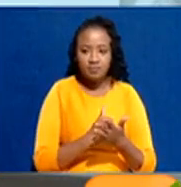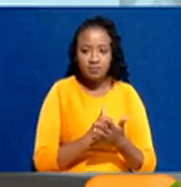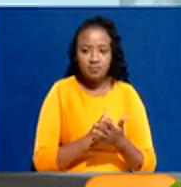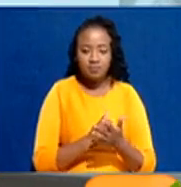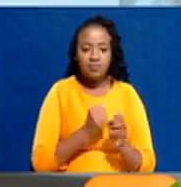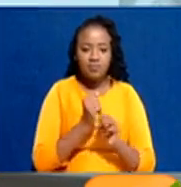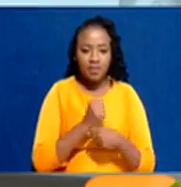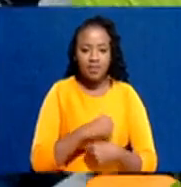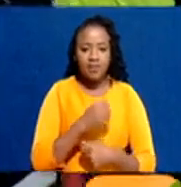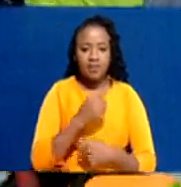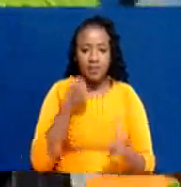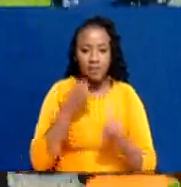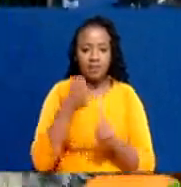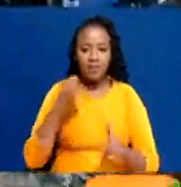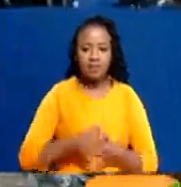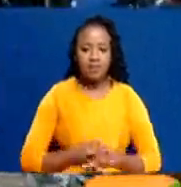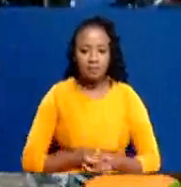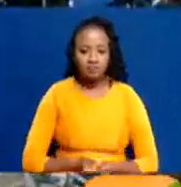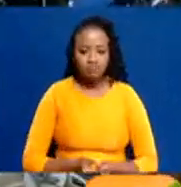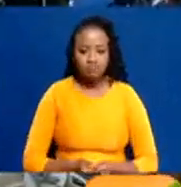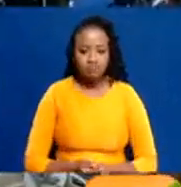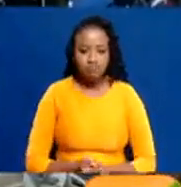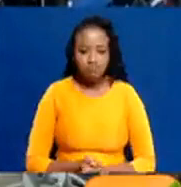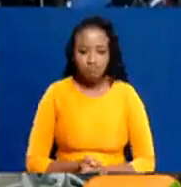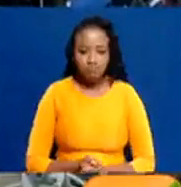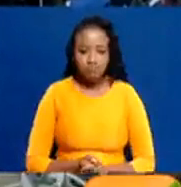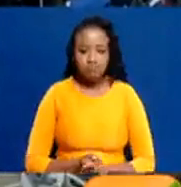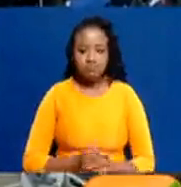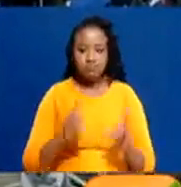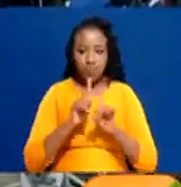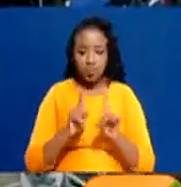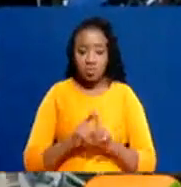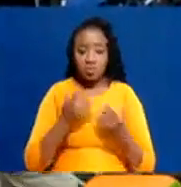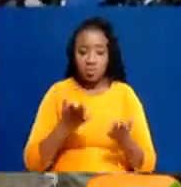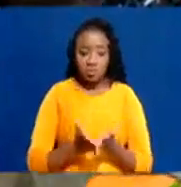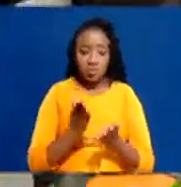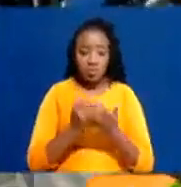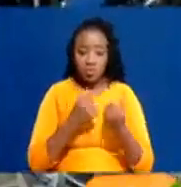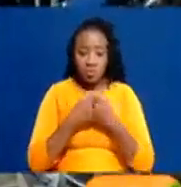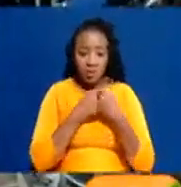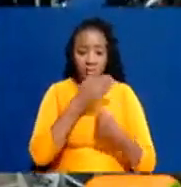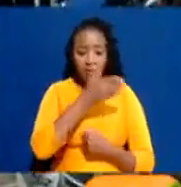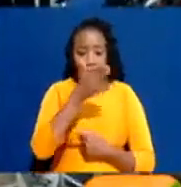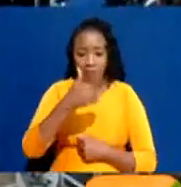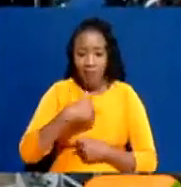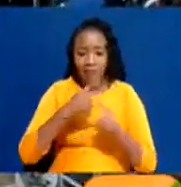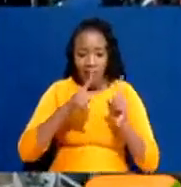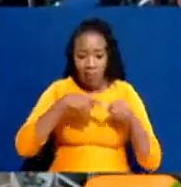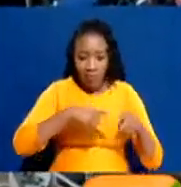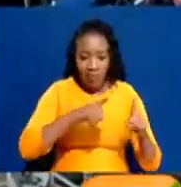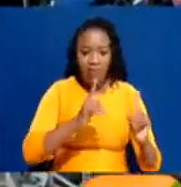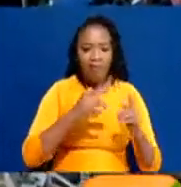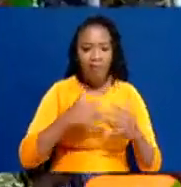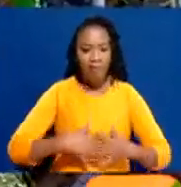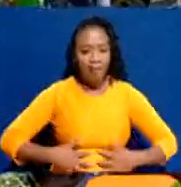make, you know, impact. In the face of great adversity, Kakuma refugees have found strength to